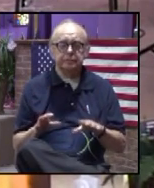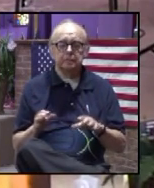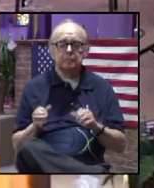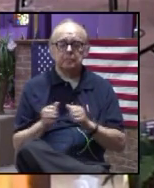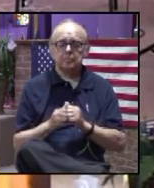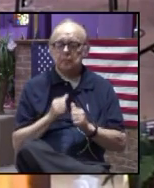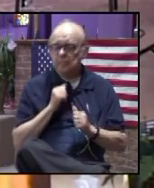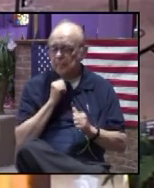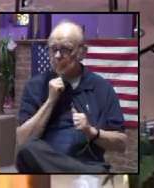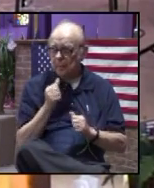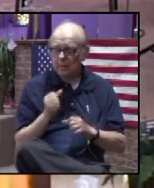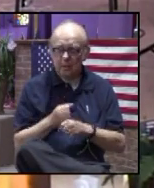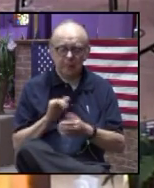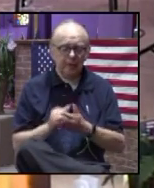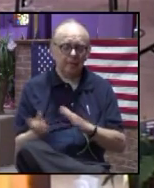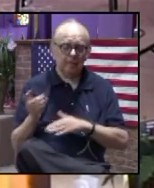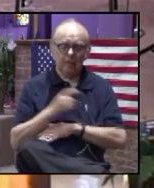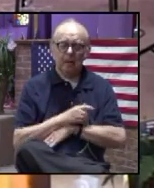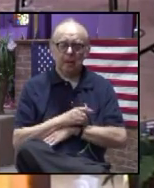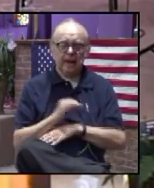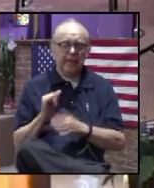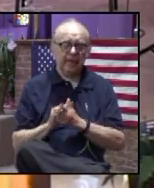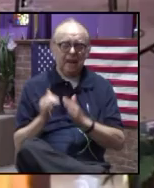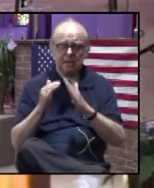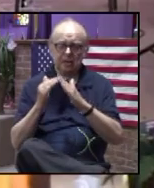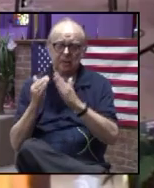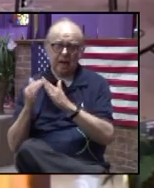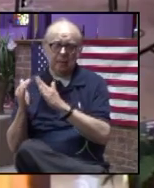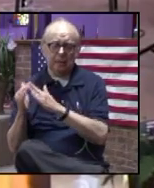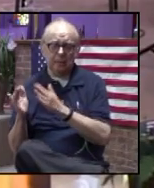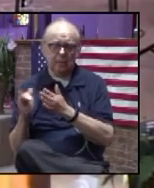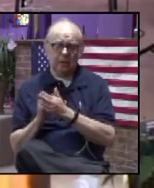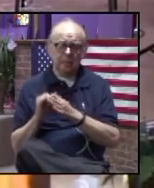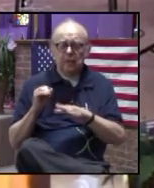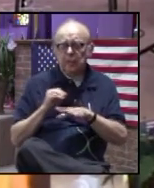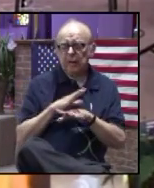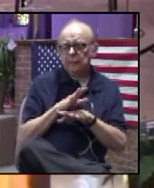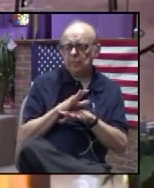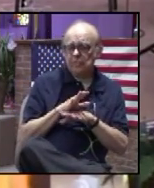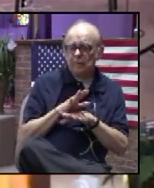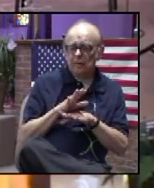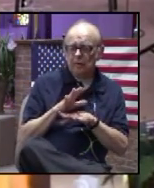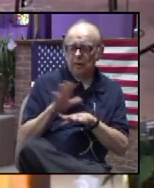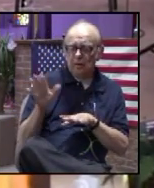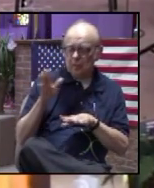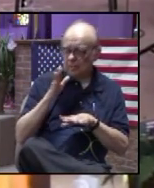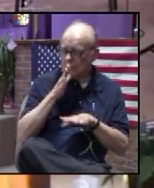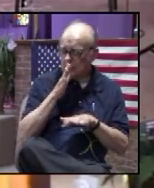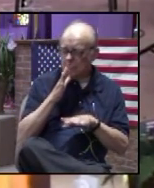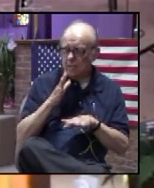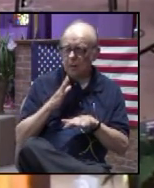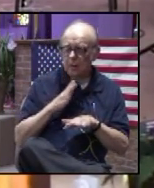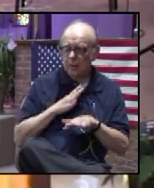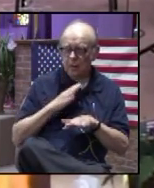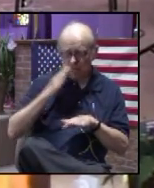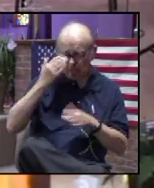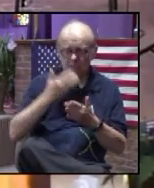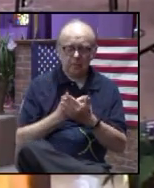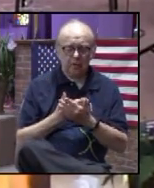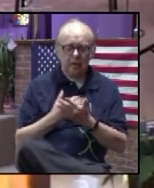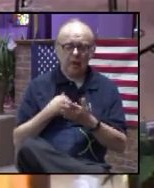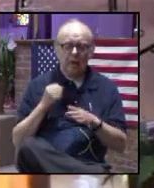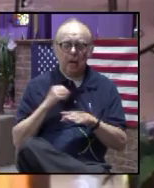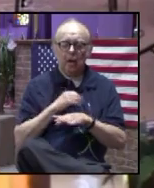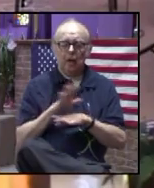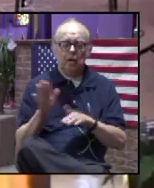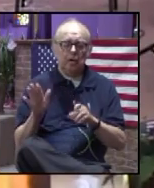was not just made that day in that town. The impact of her son, John, now has impacted